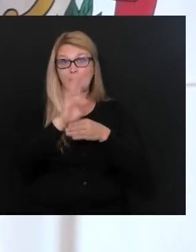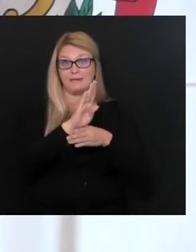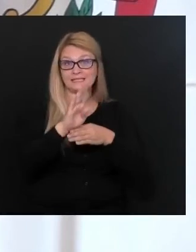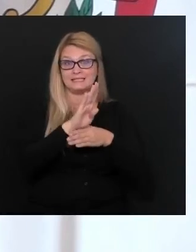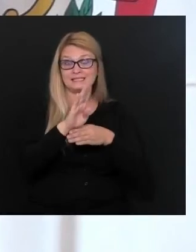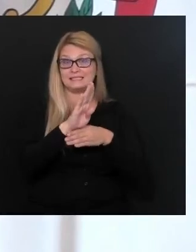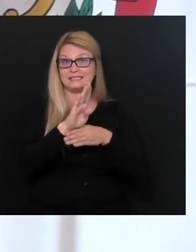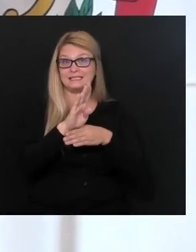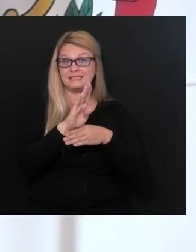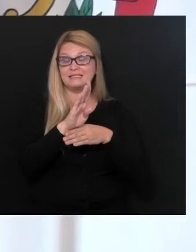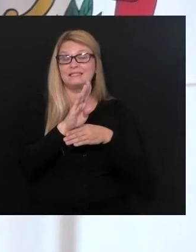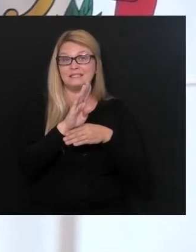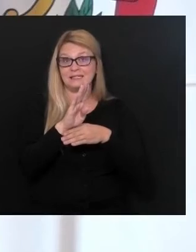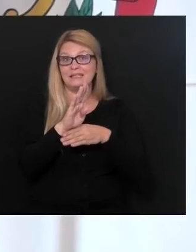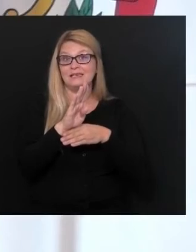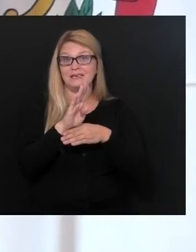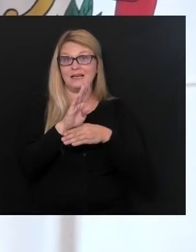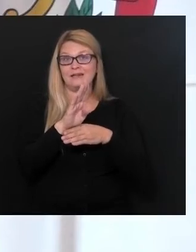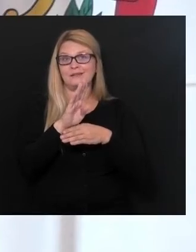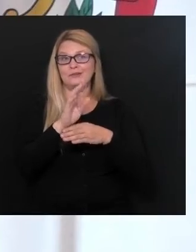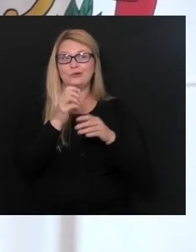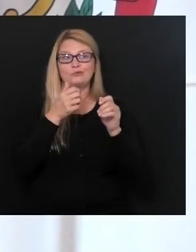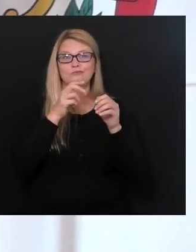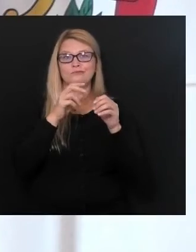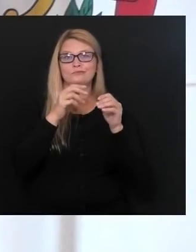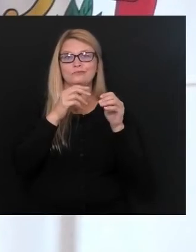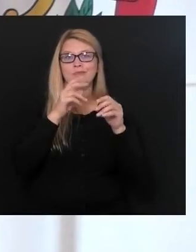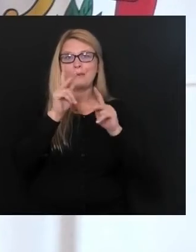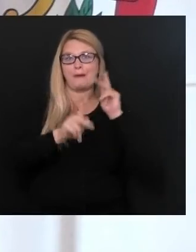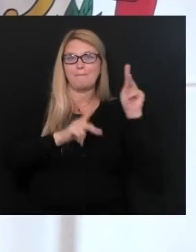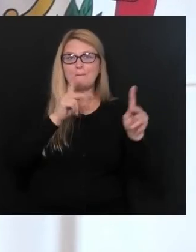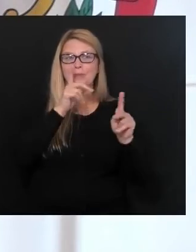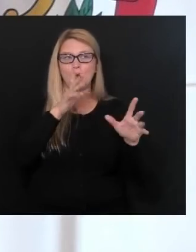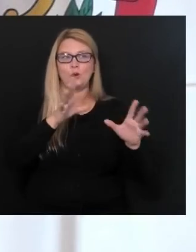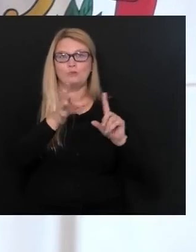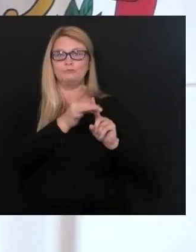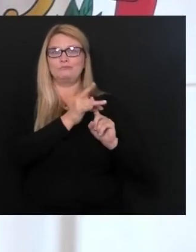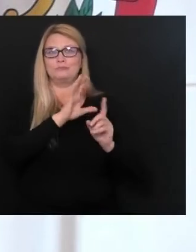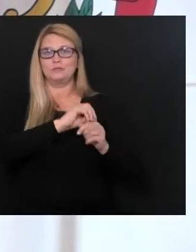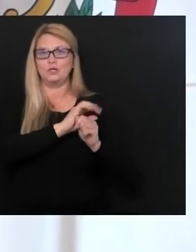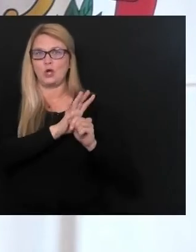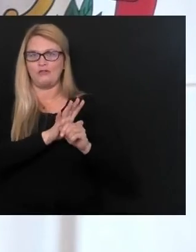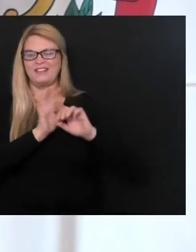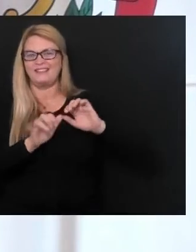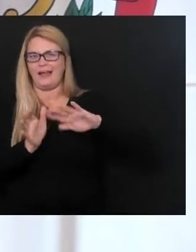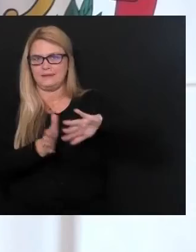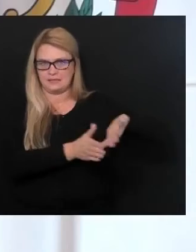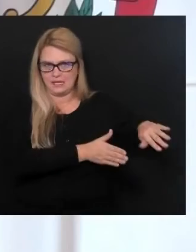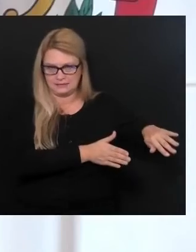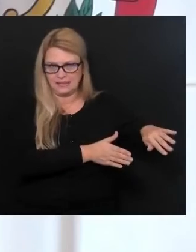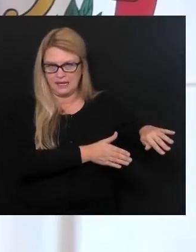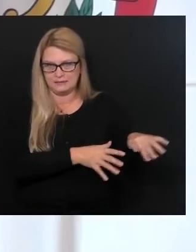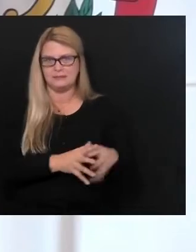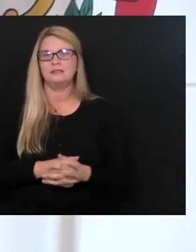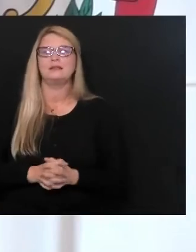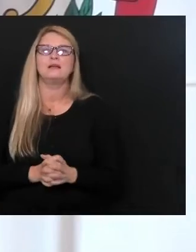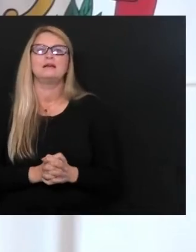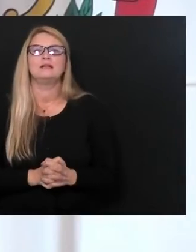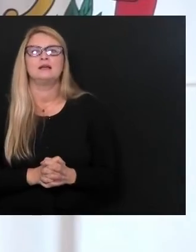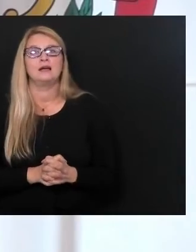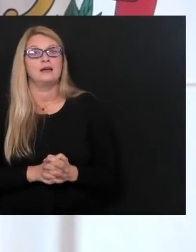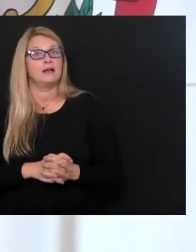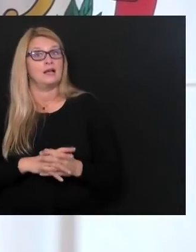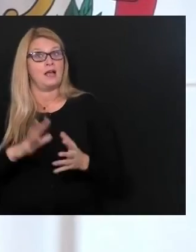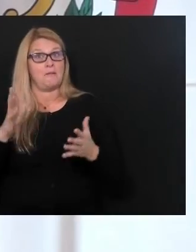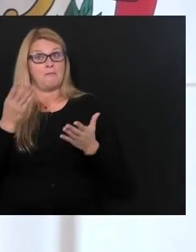or whomever it may be in regard to people that are getting COVID and whatever like that, that's laid aside. From the standpoint of